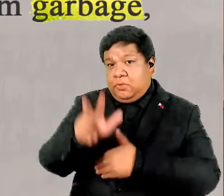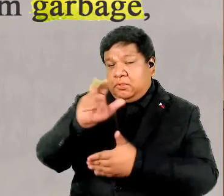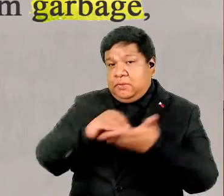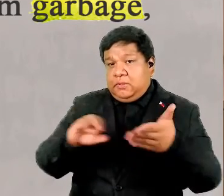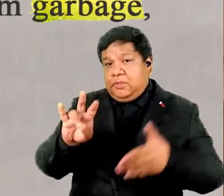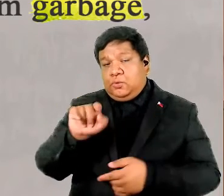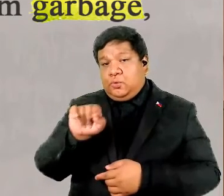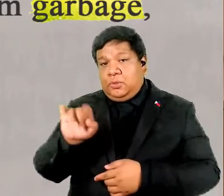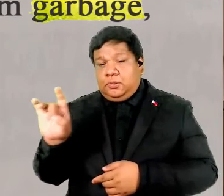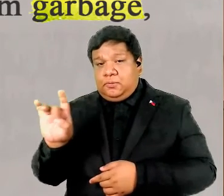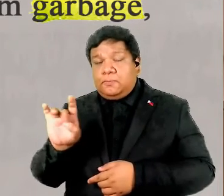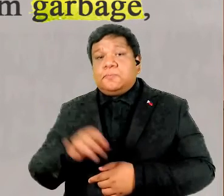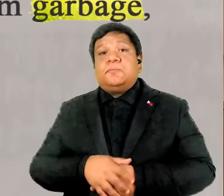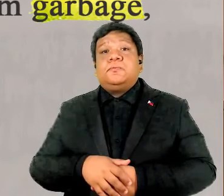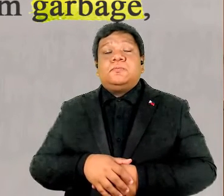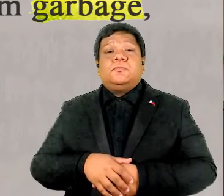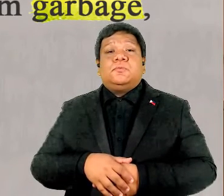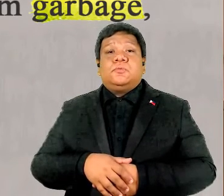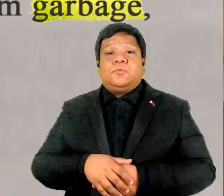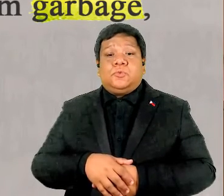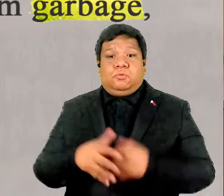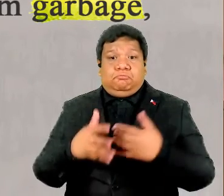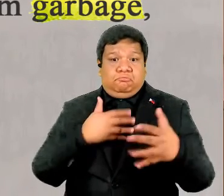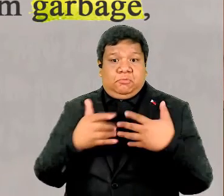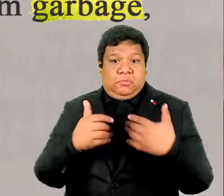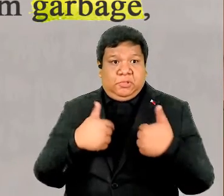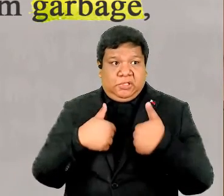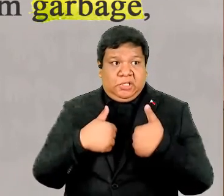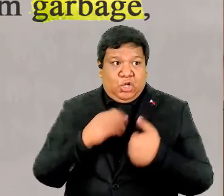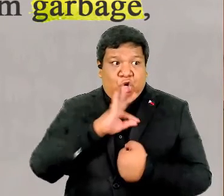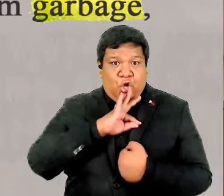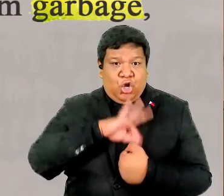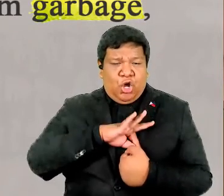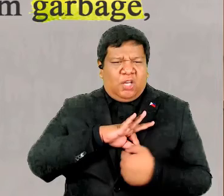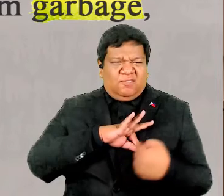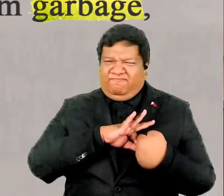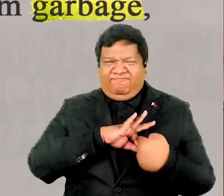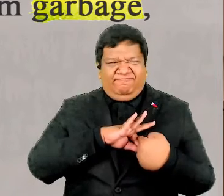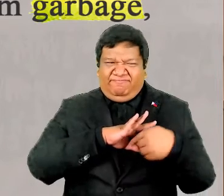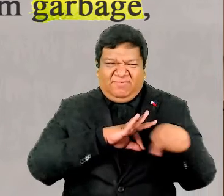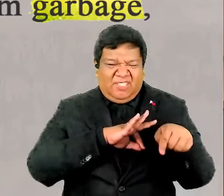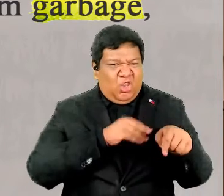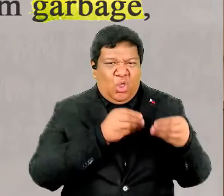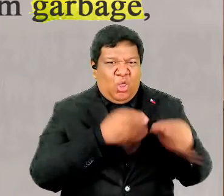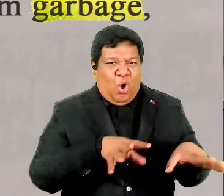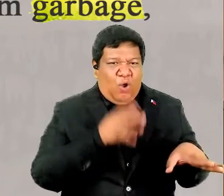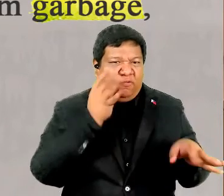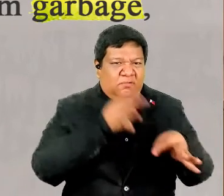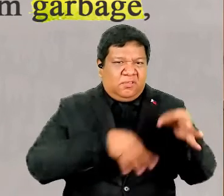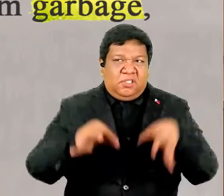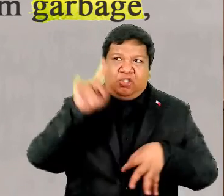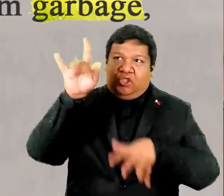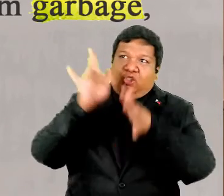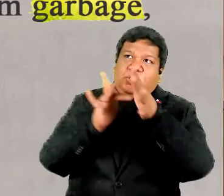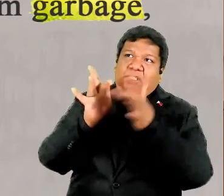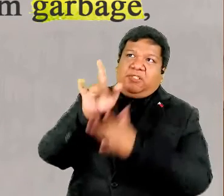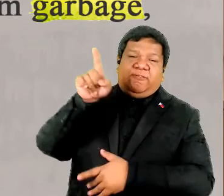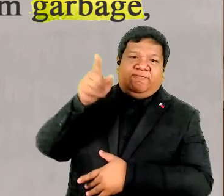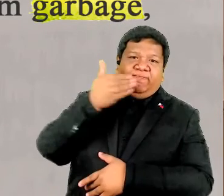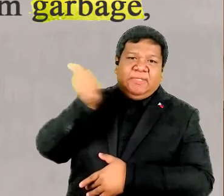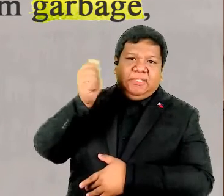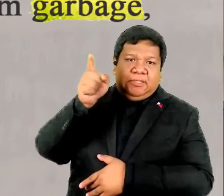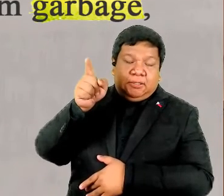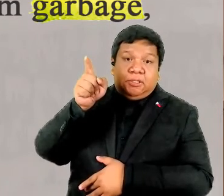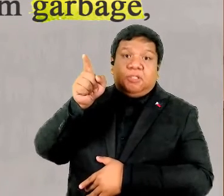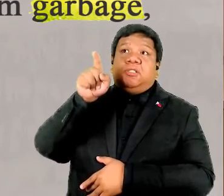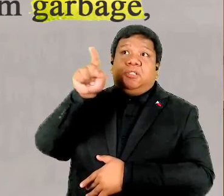3, 7-8. But whatever were gains to me, I now consider loss for the sake of Christ. What is more,